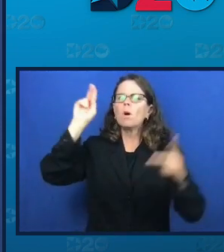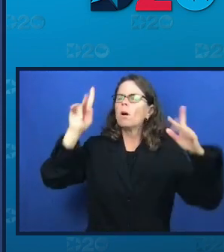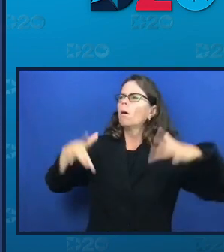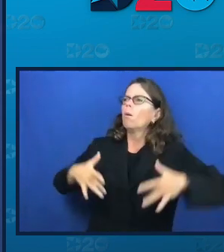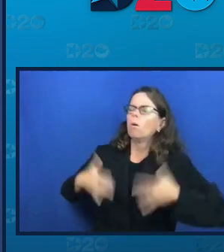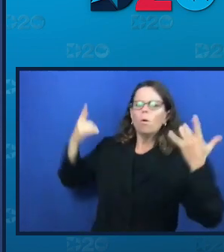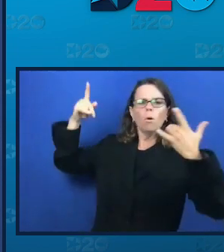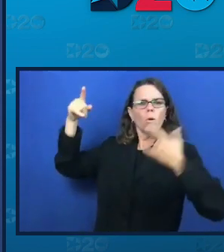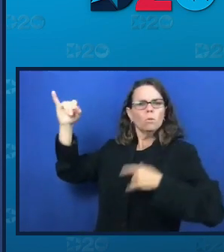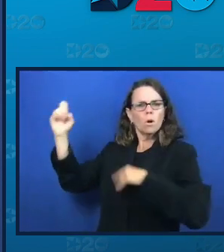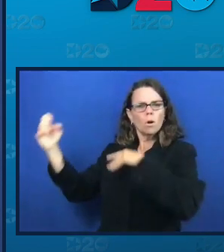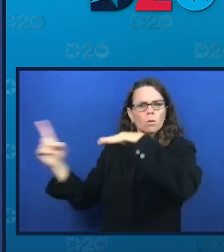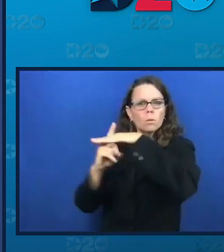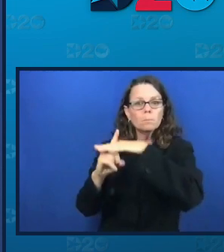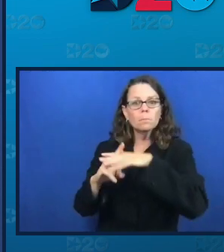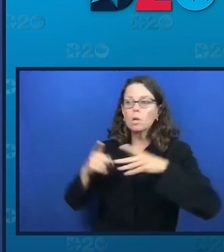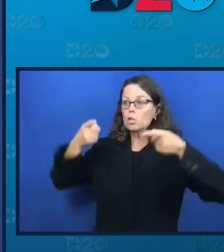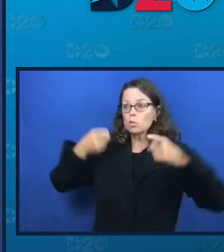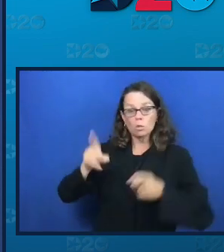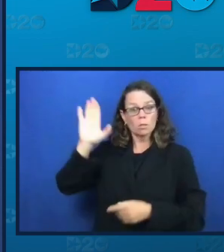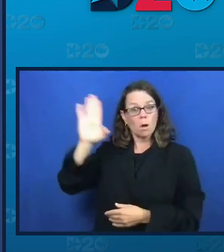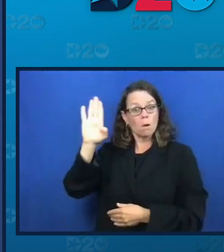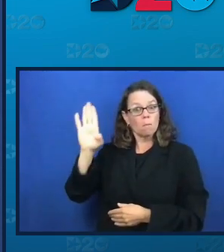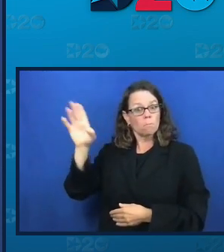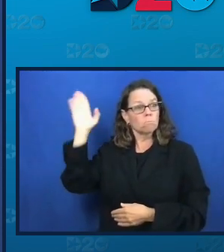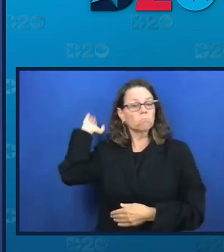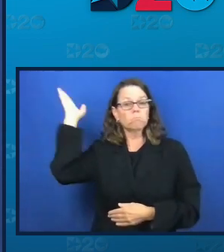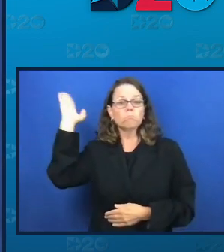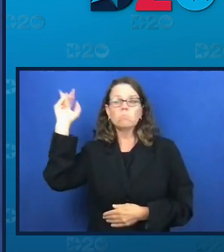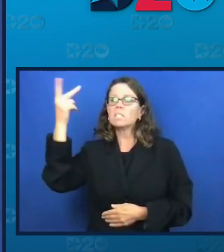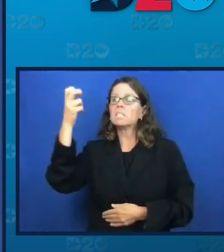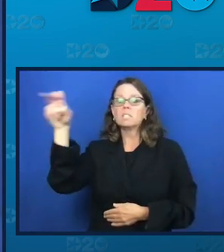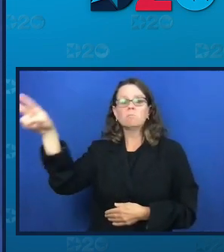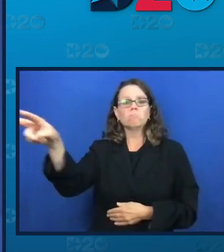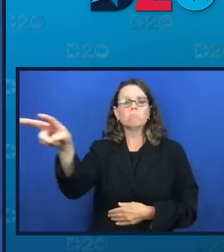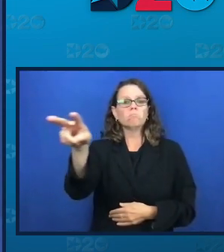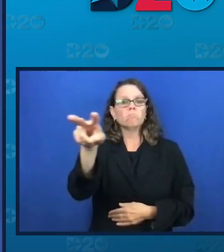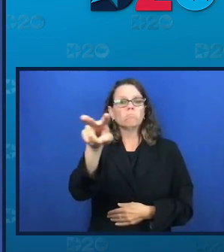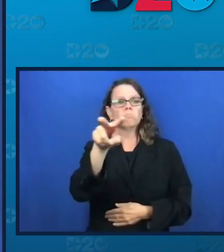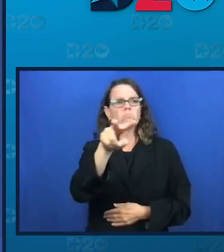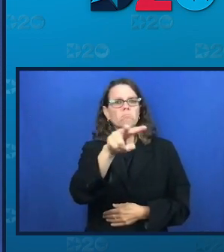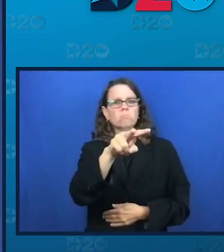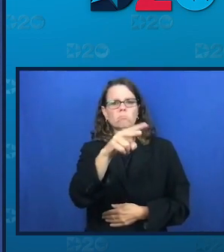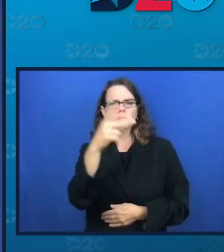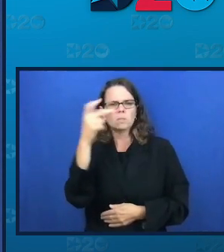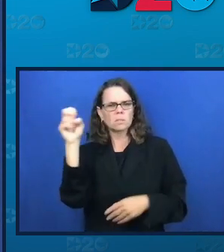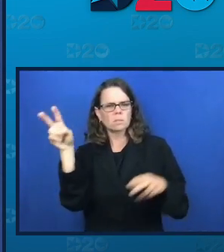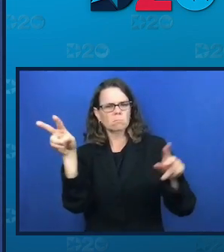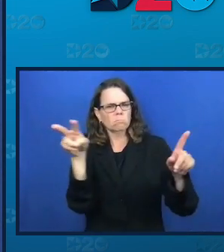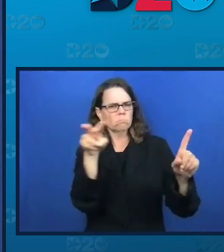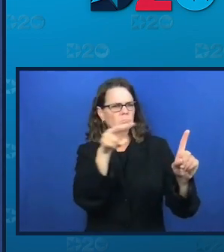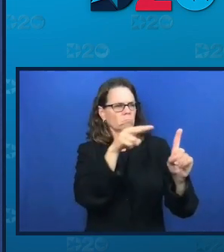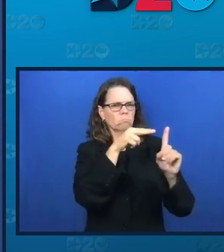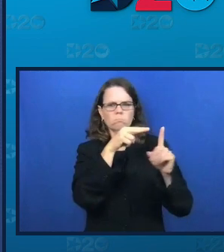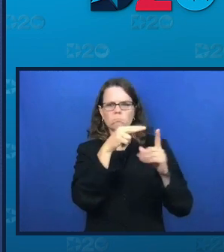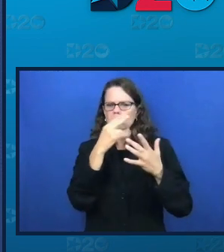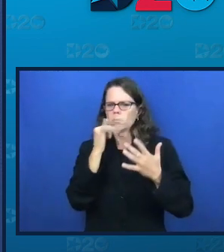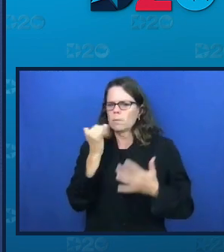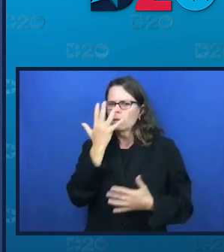lost a child, to the man who had lost a wife, to someone who had experienced